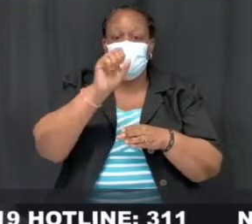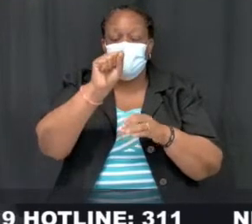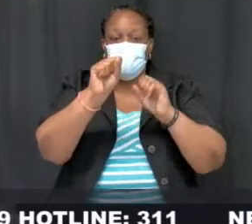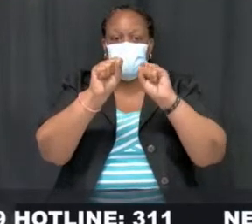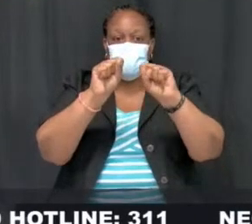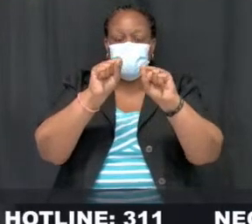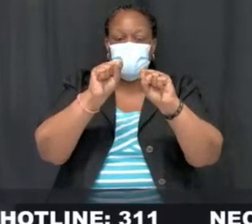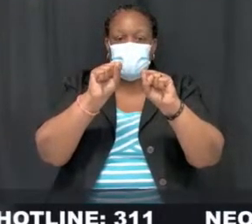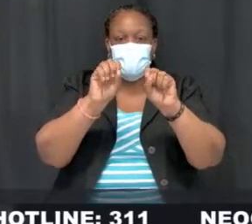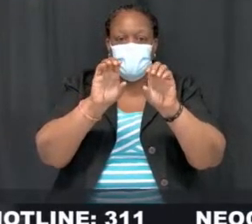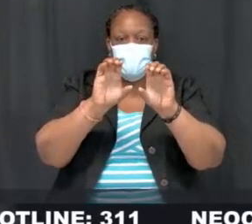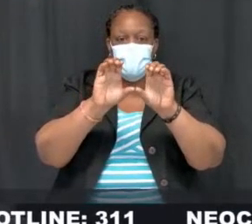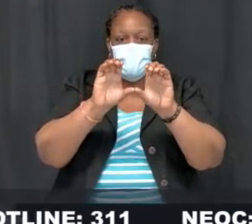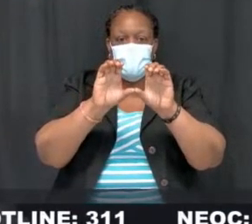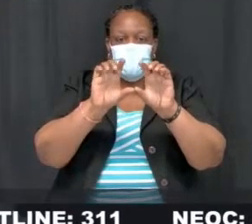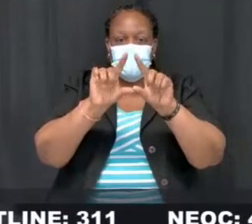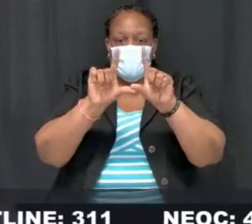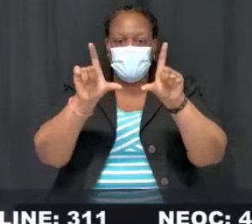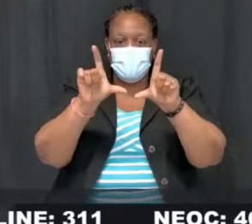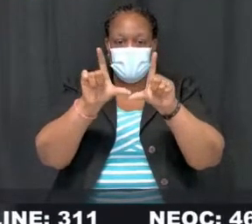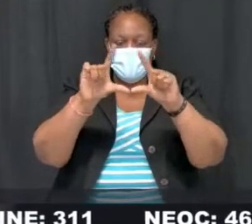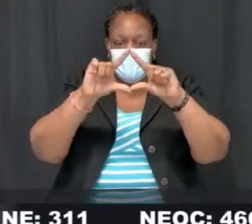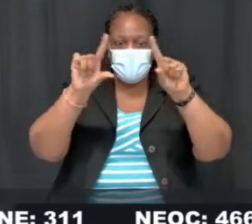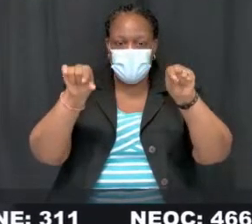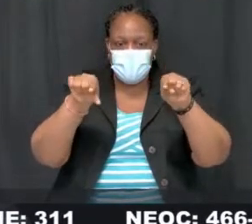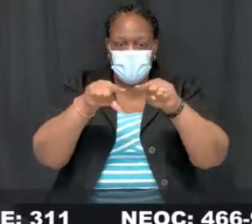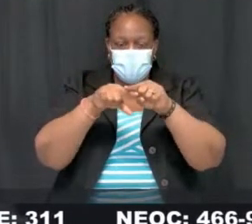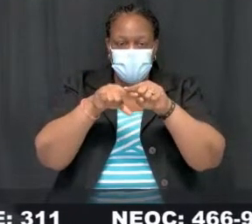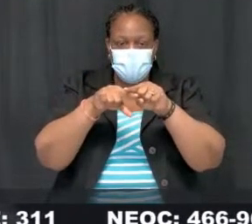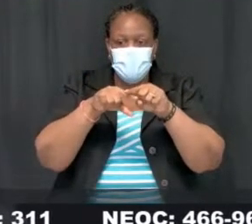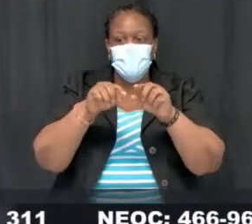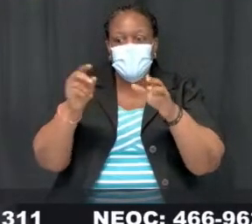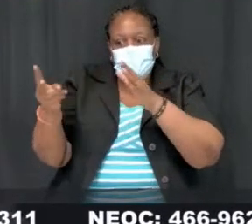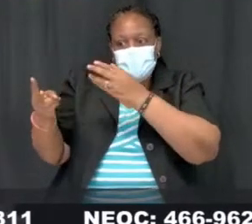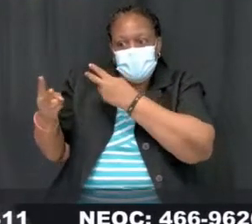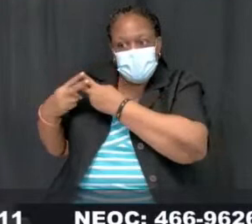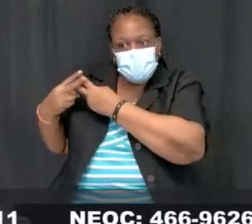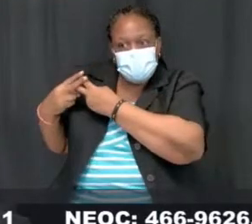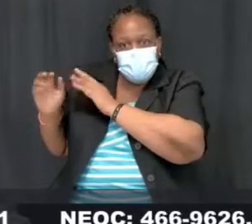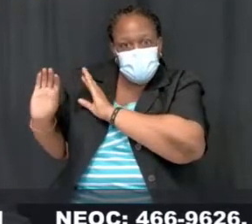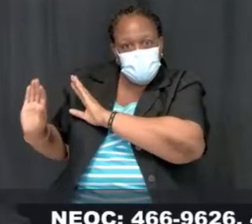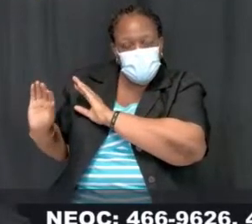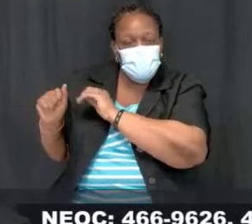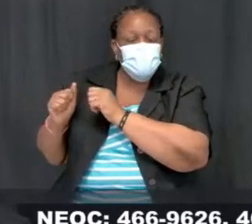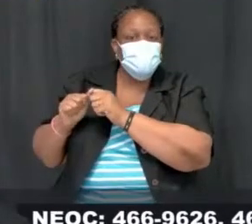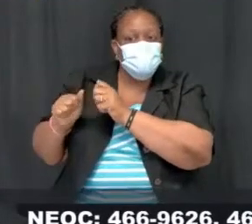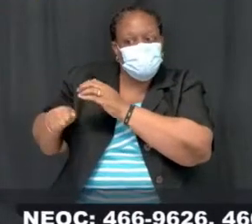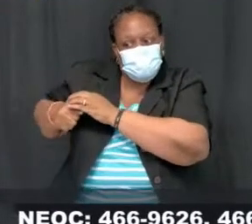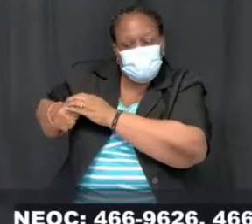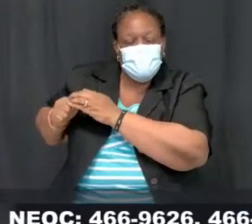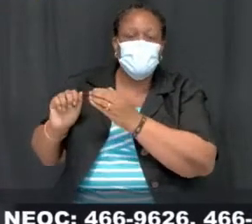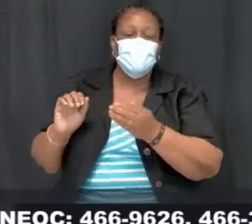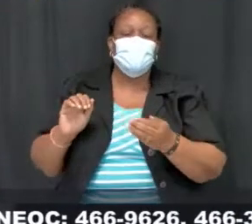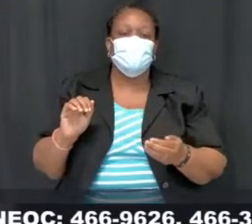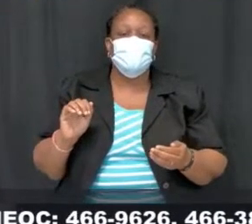can be replaced. However, as more and more persons are doing this, and this, you can genuinely lose